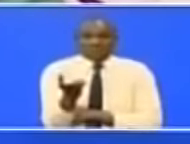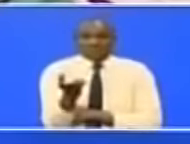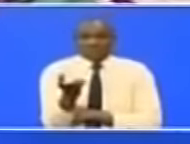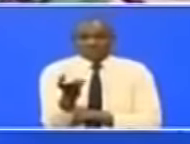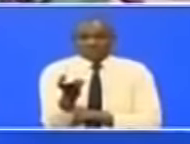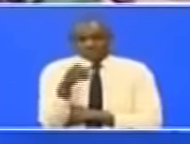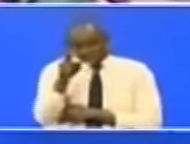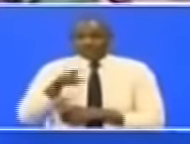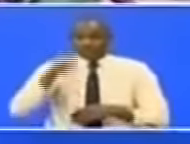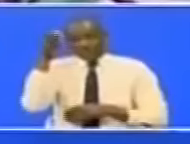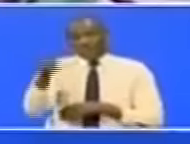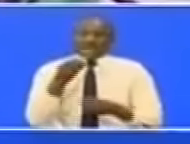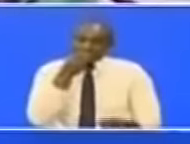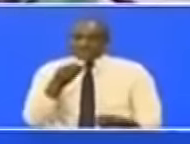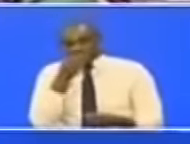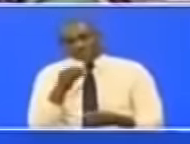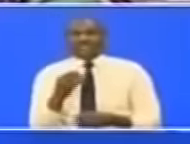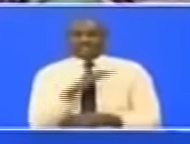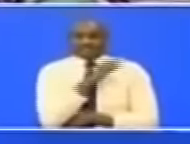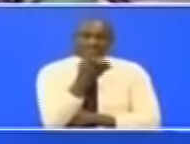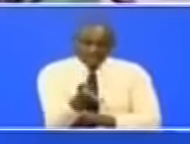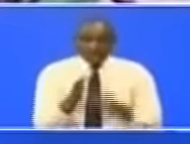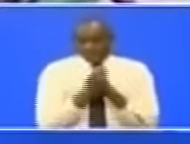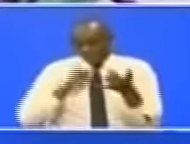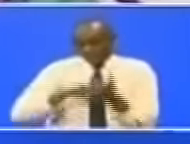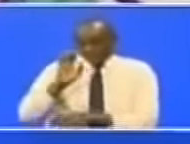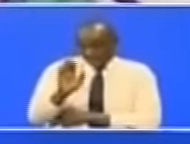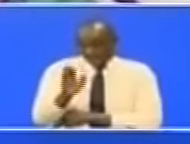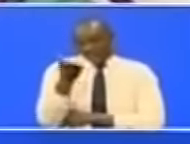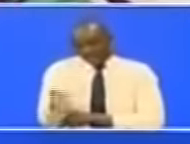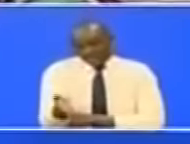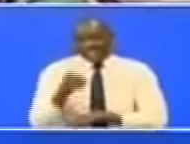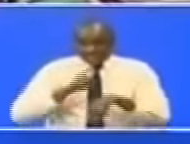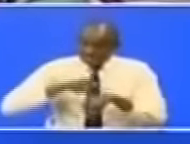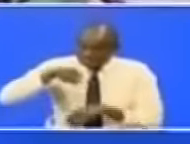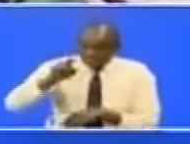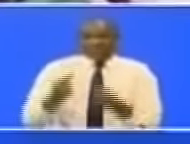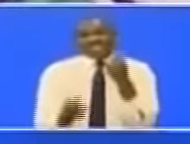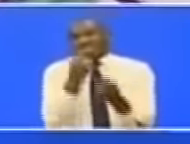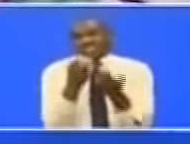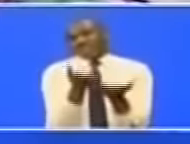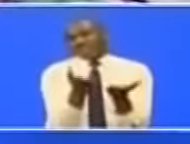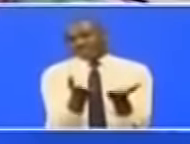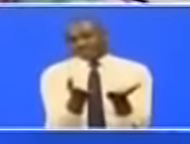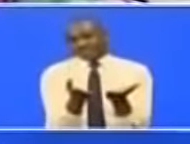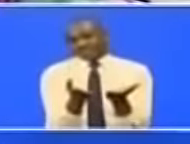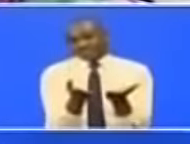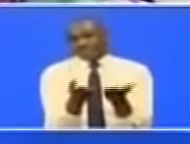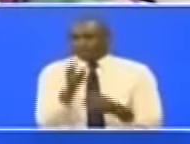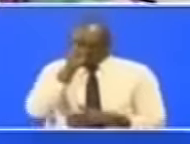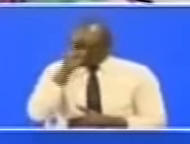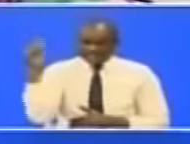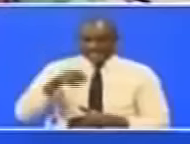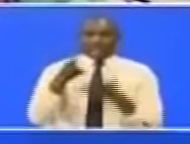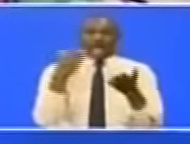anakula chakula ya jioni, na bibi yake naye alikuwa amekatiwa wakati alikuwa jikoni. Polisi walifika